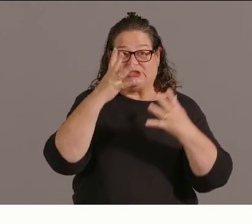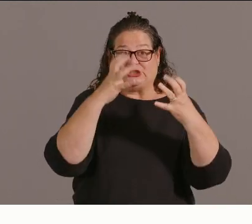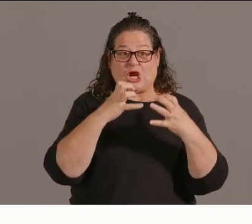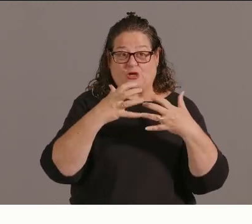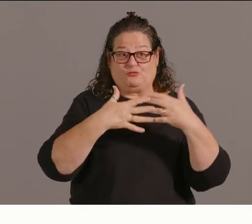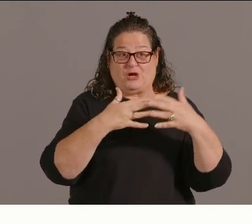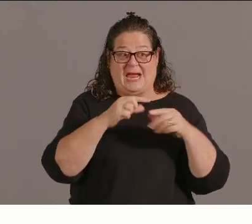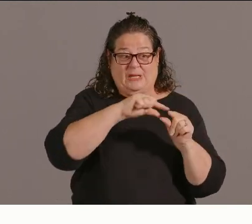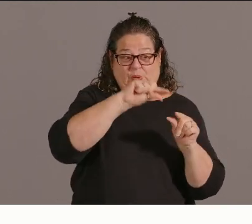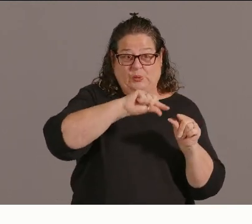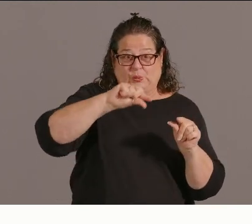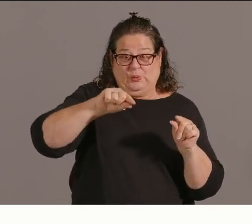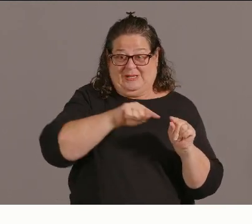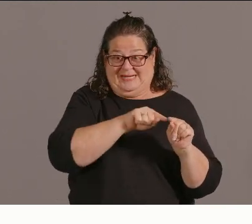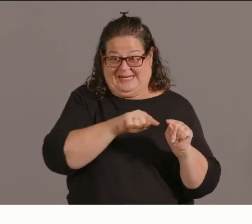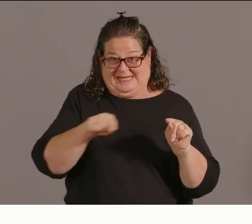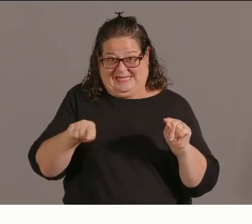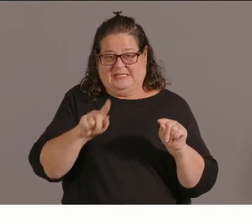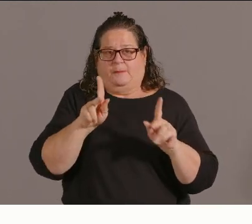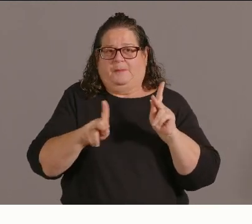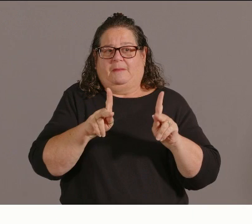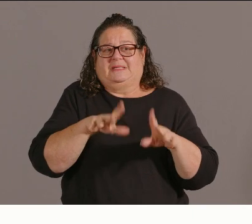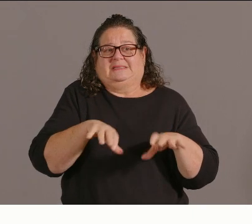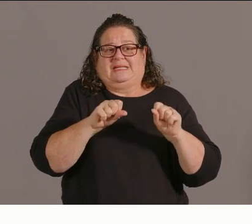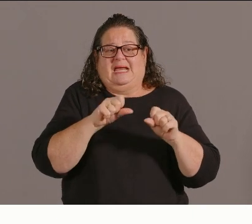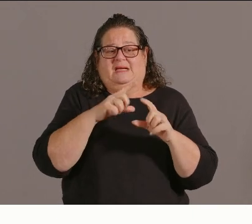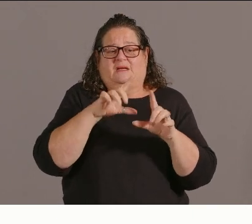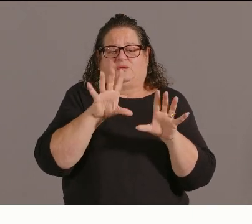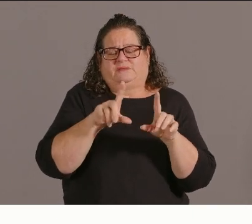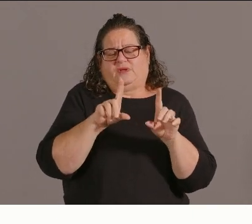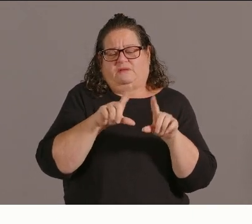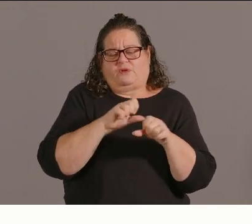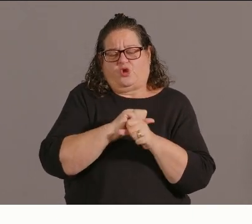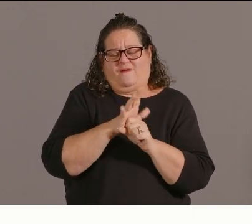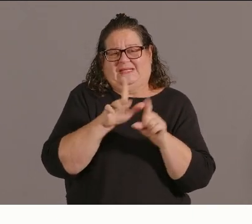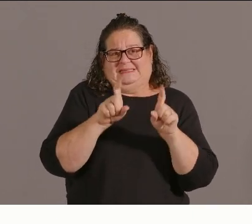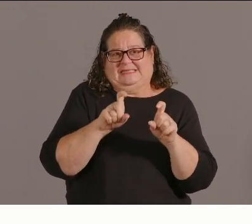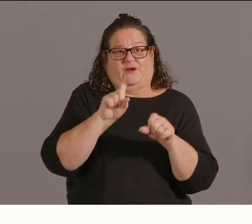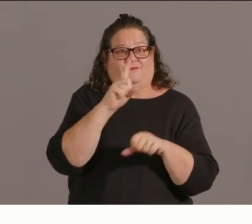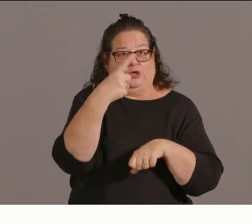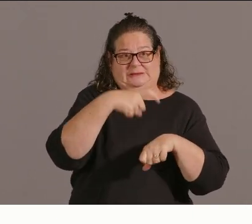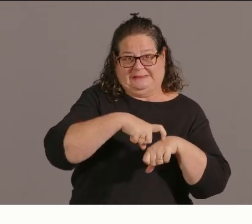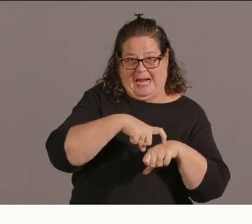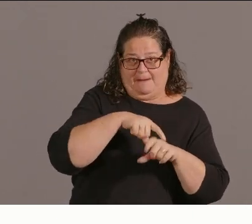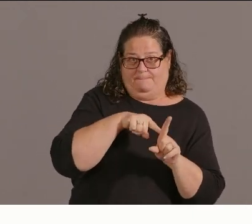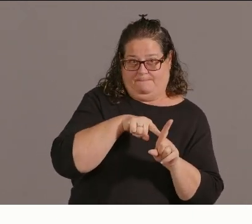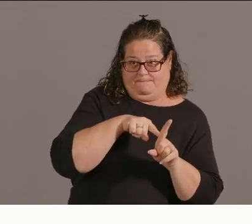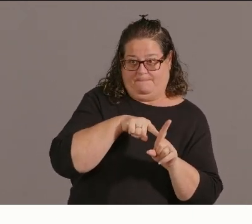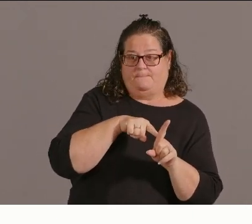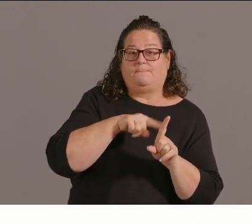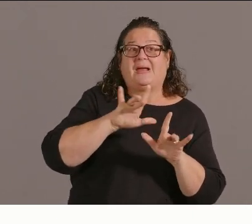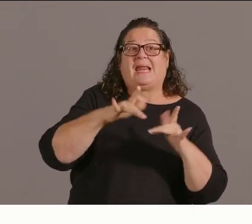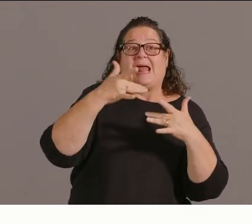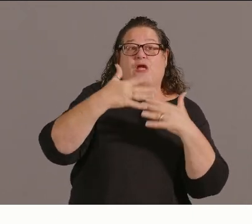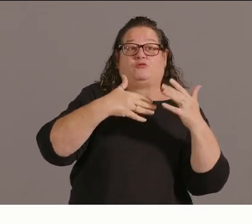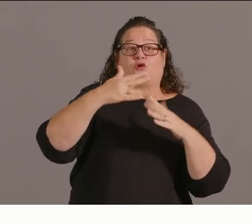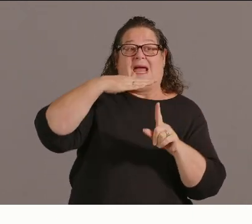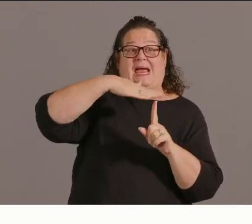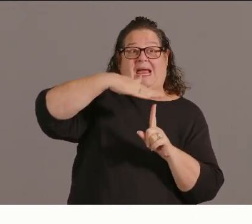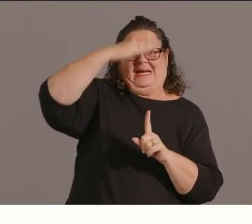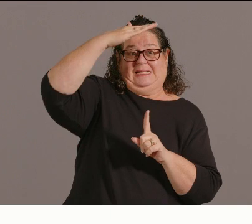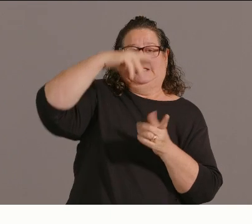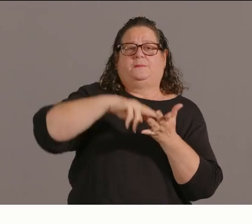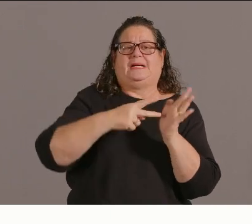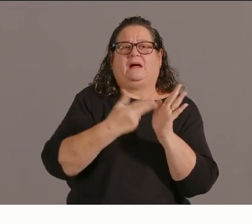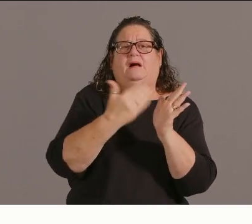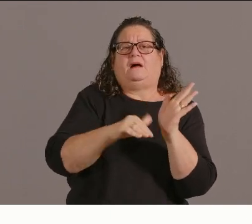those that are repeat tests in Arizonans. And so we continue to monitor that. And to